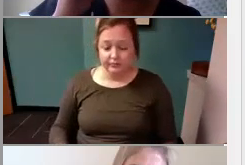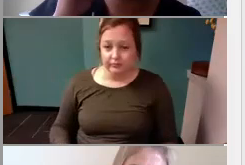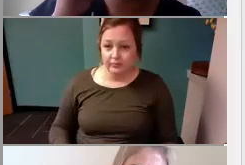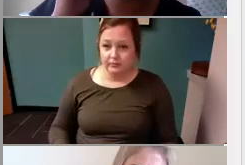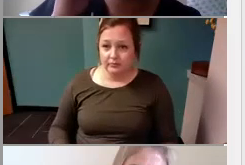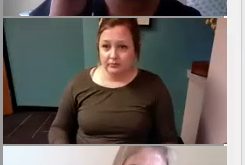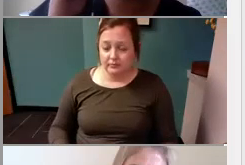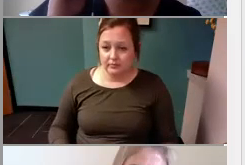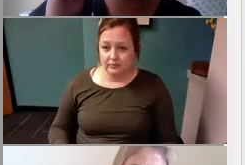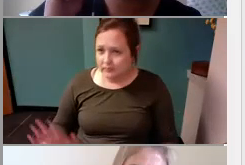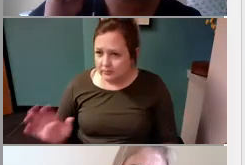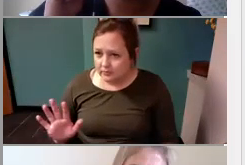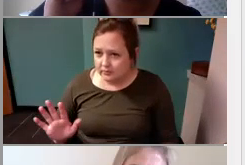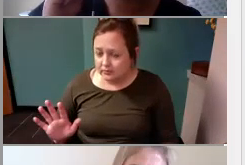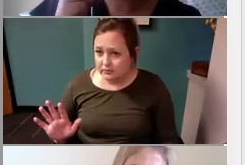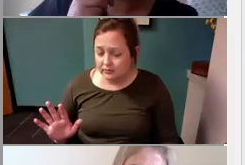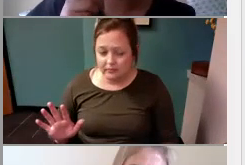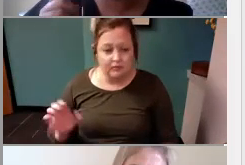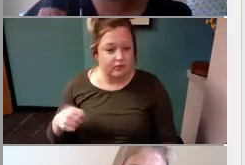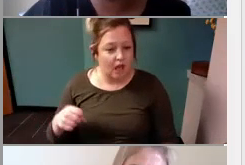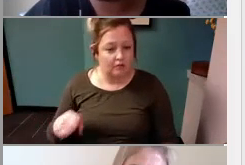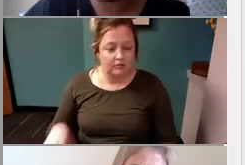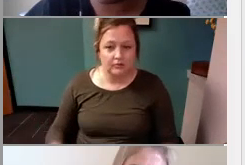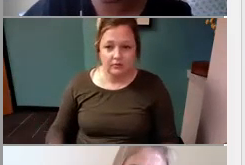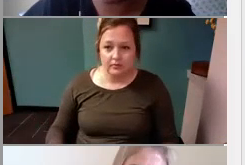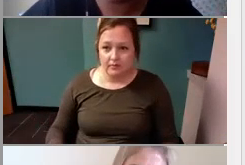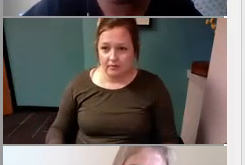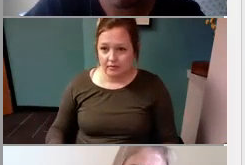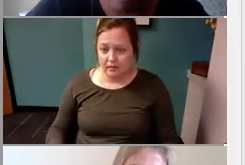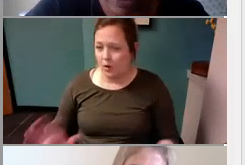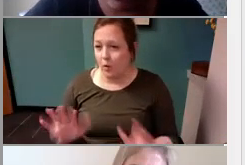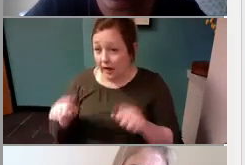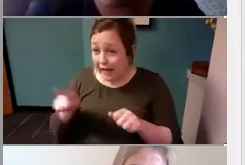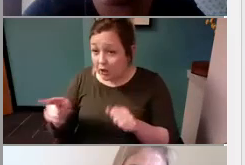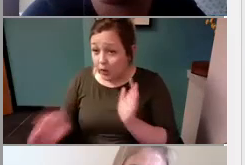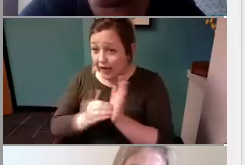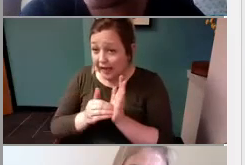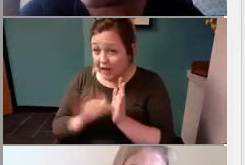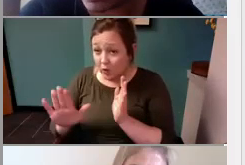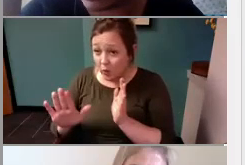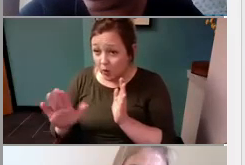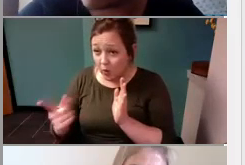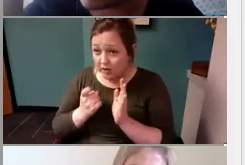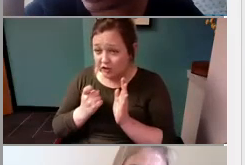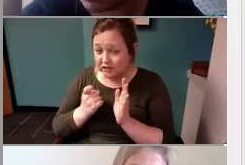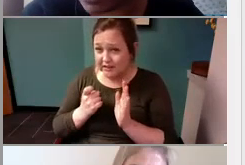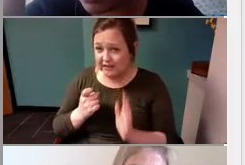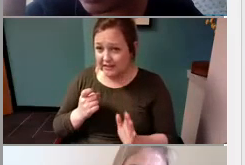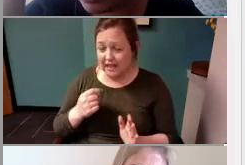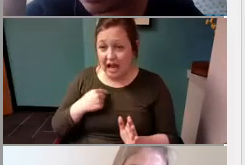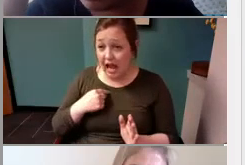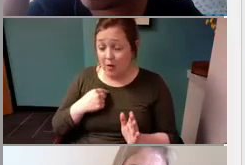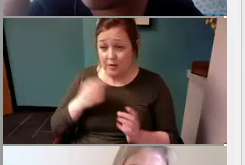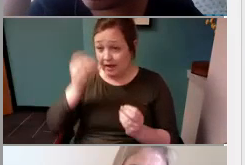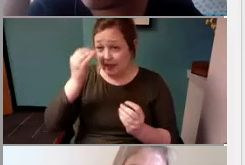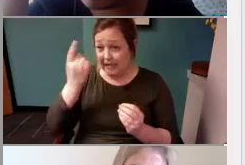Hello? Yeah. Could you repeat your question again? I was thinking of you talking about cyclic graphs. Okay.